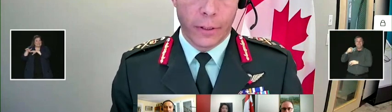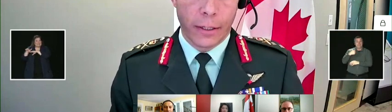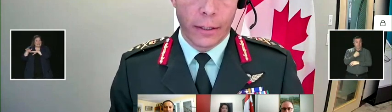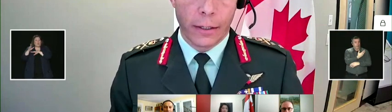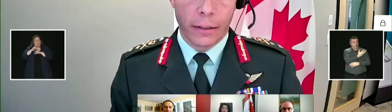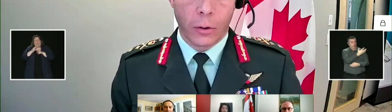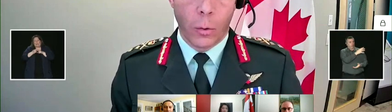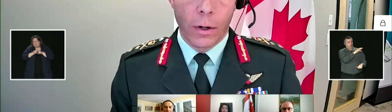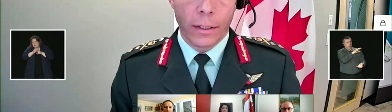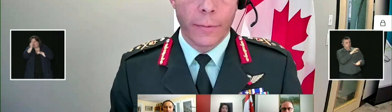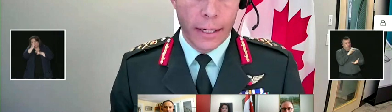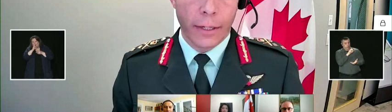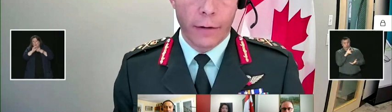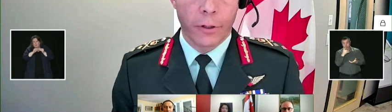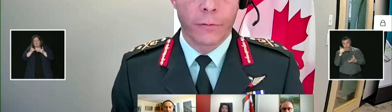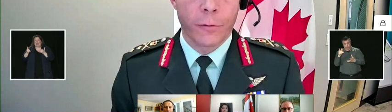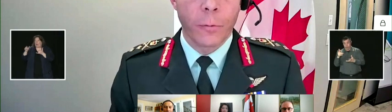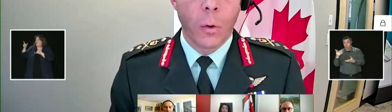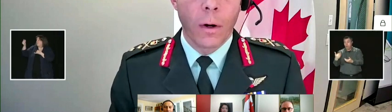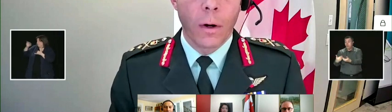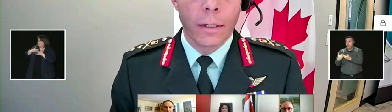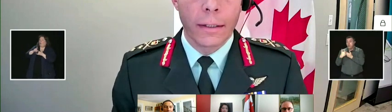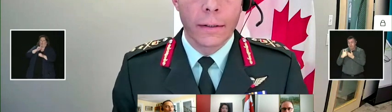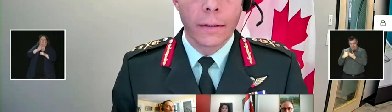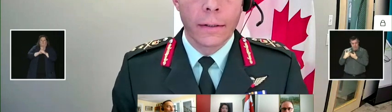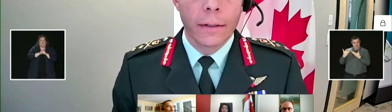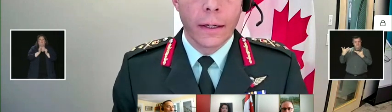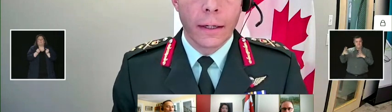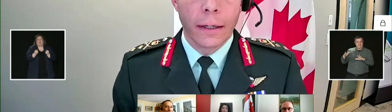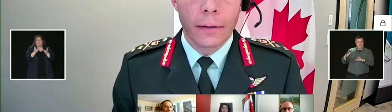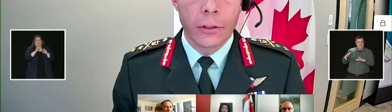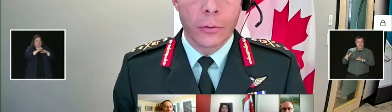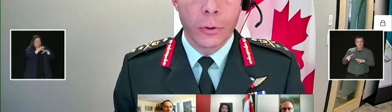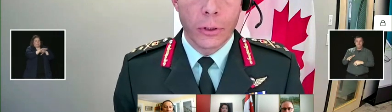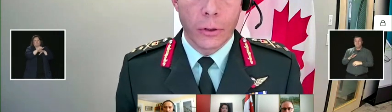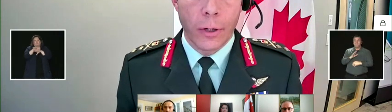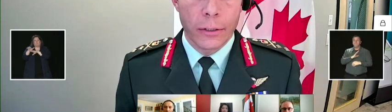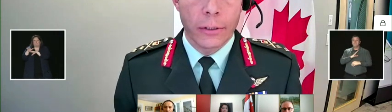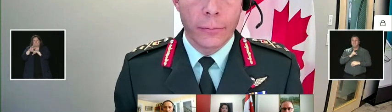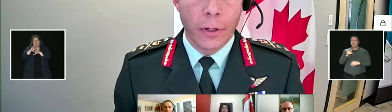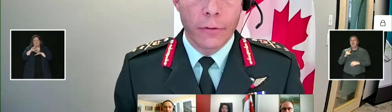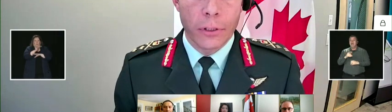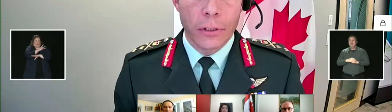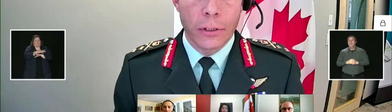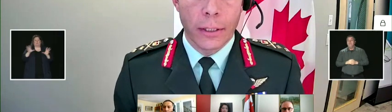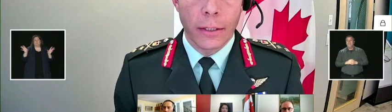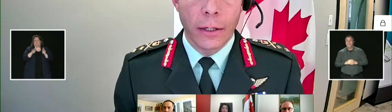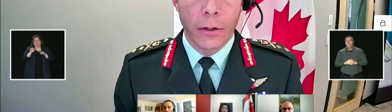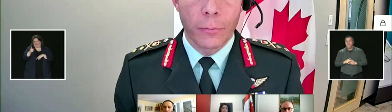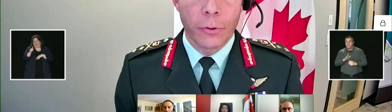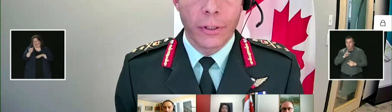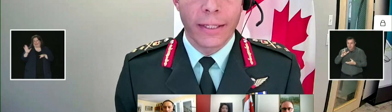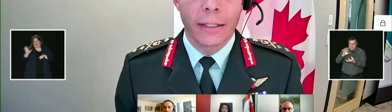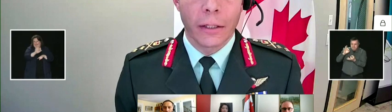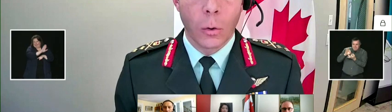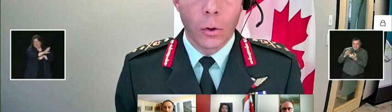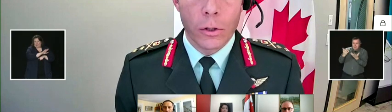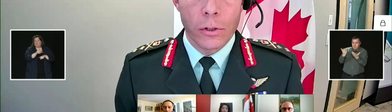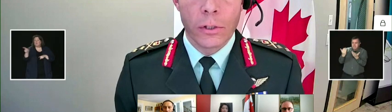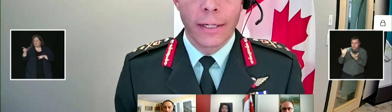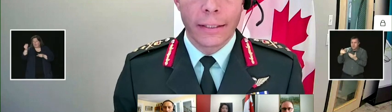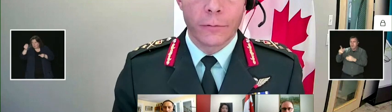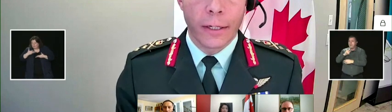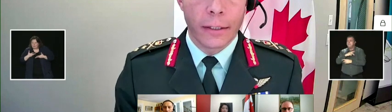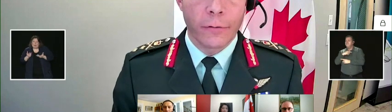tentative quantity, but now they have a confirmed quantity distributed across the 10 provinces, and they are putting in their